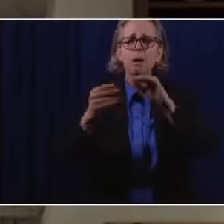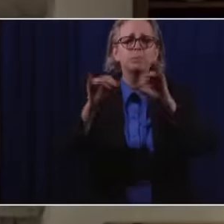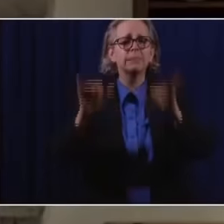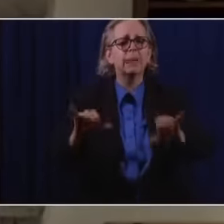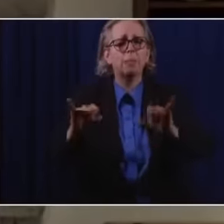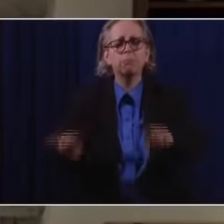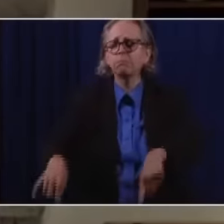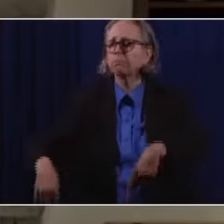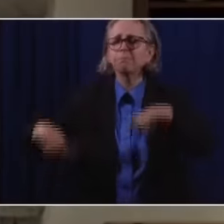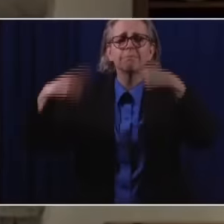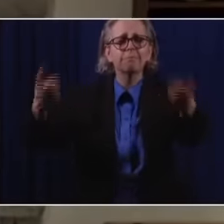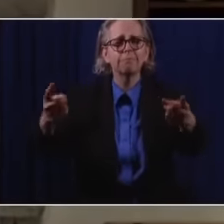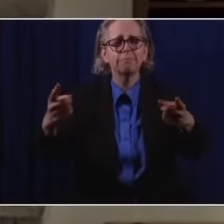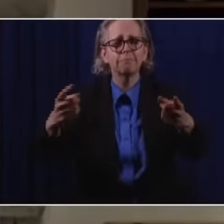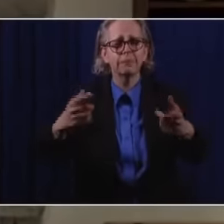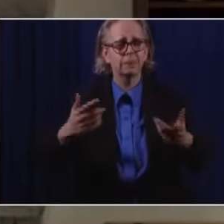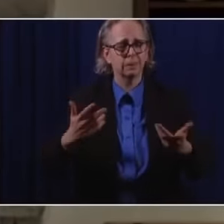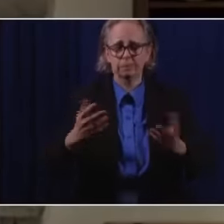out, the